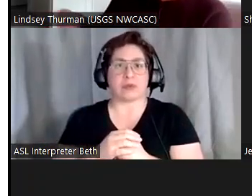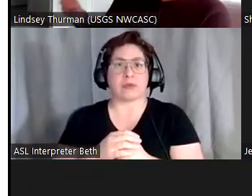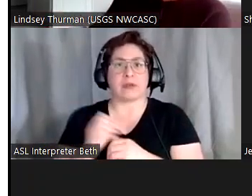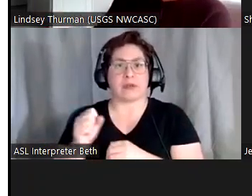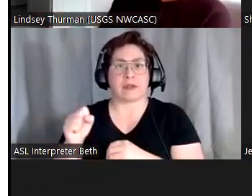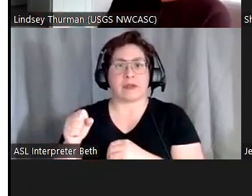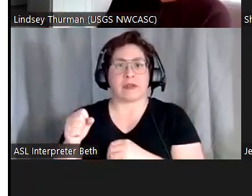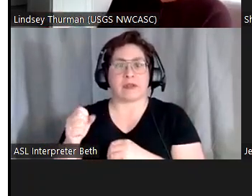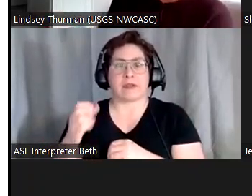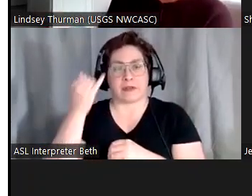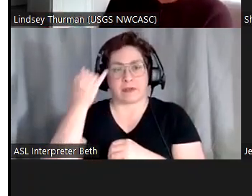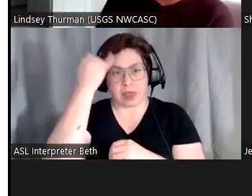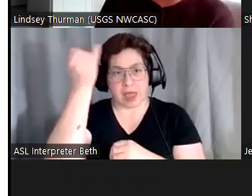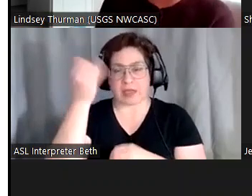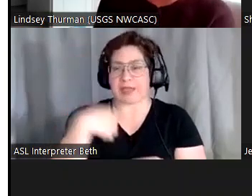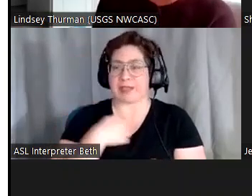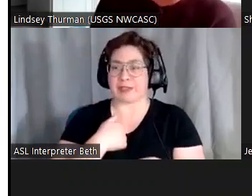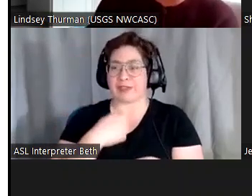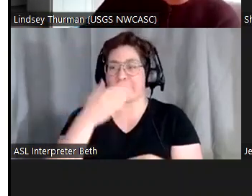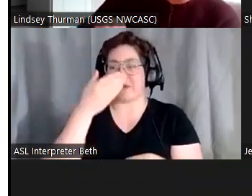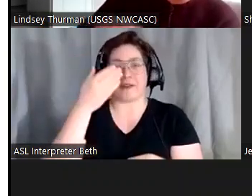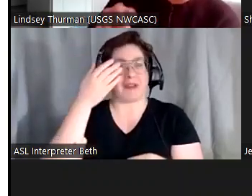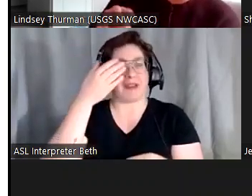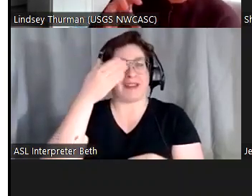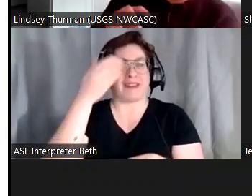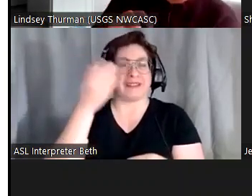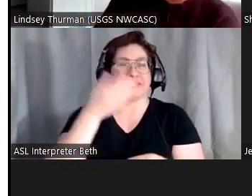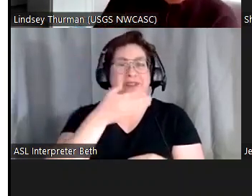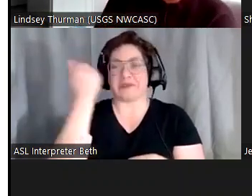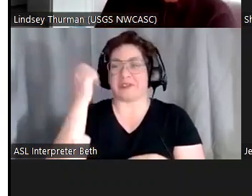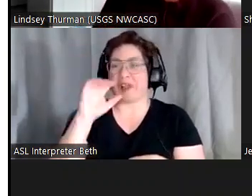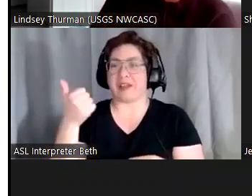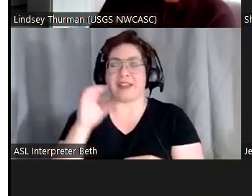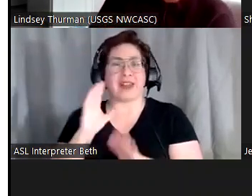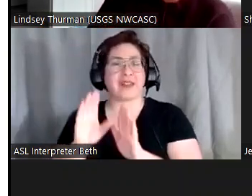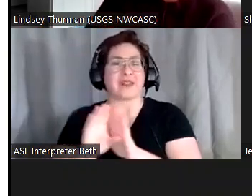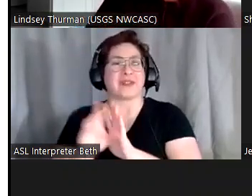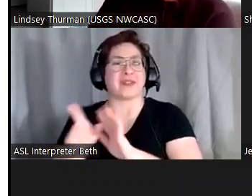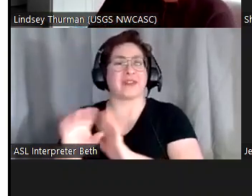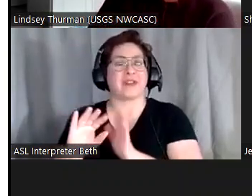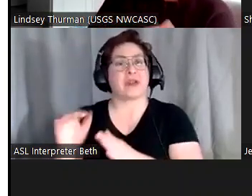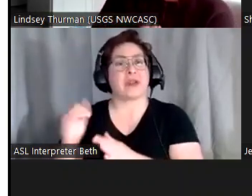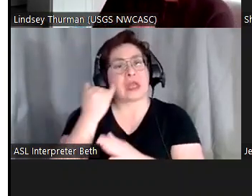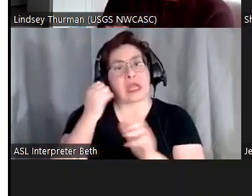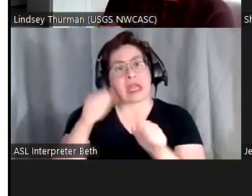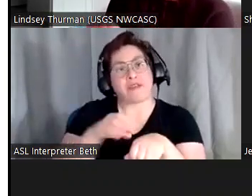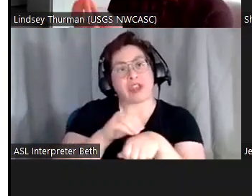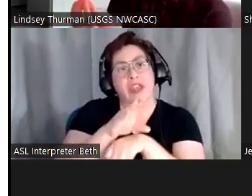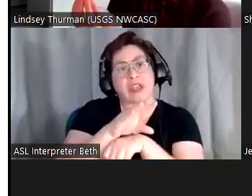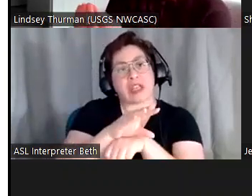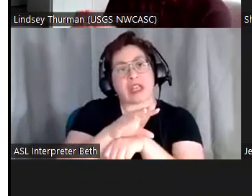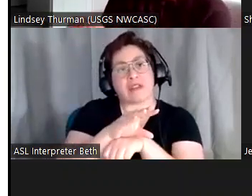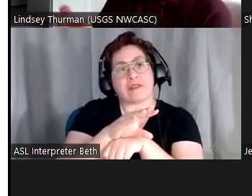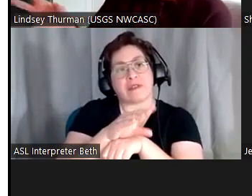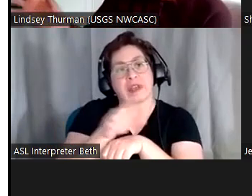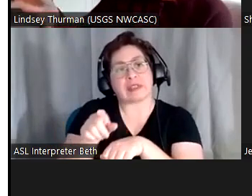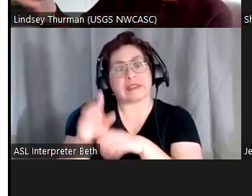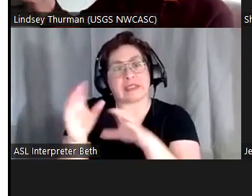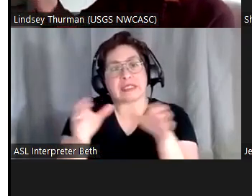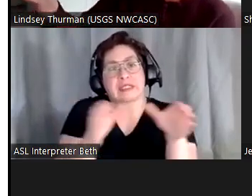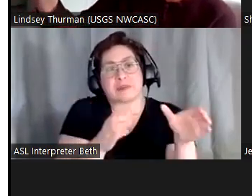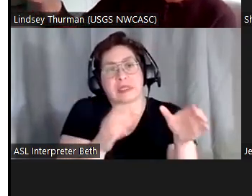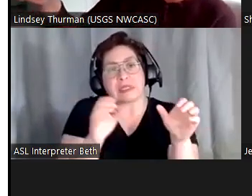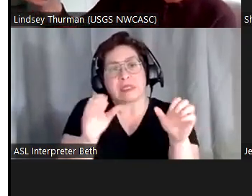so the idea there, sorry, forgot another animation. The idea there being that if you can affect or enhance species adaptive capacity, then